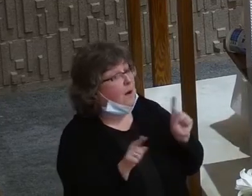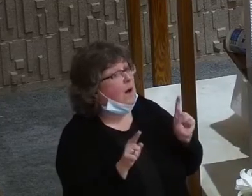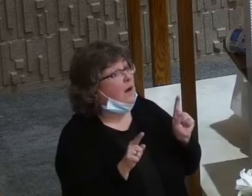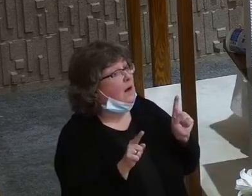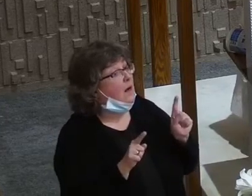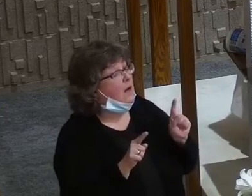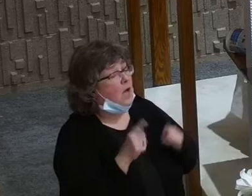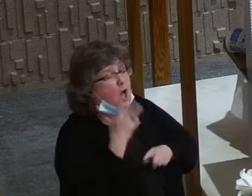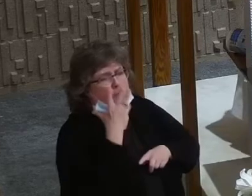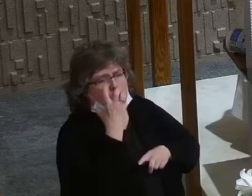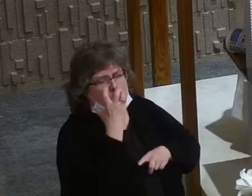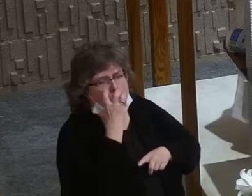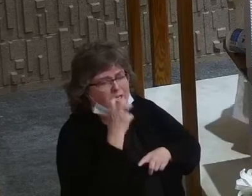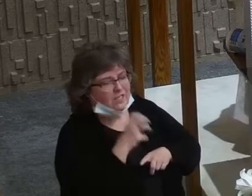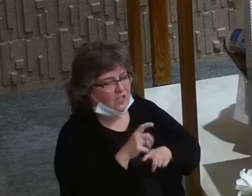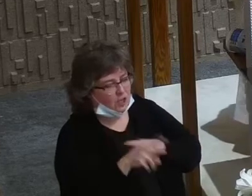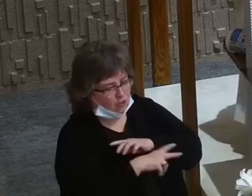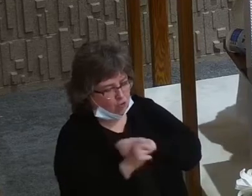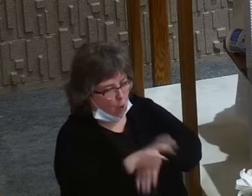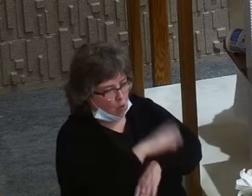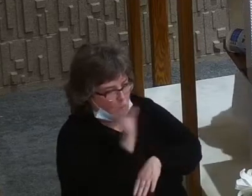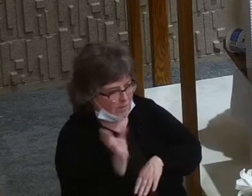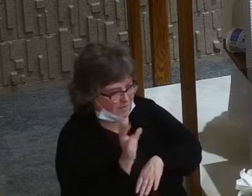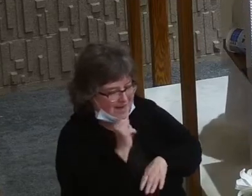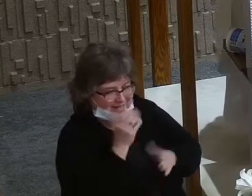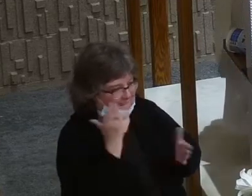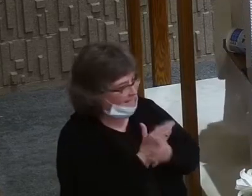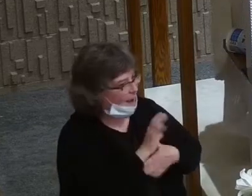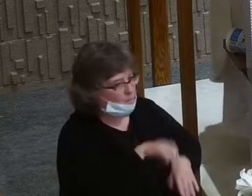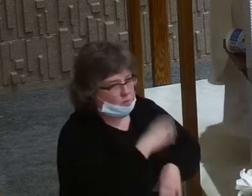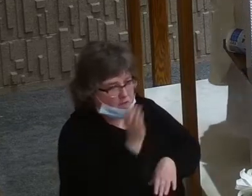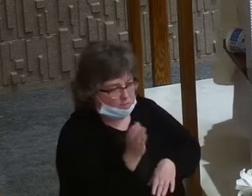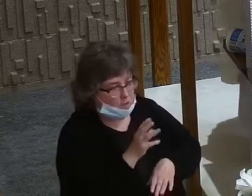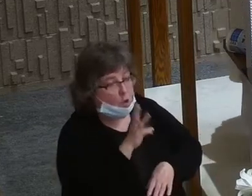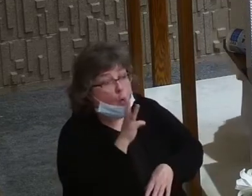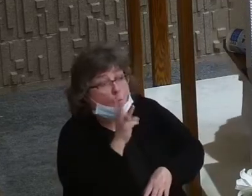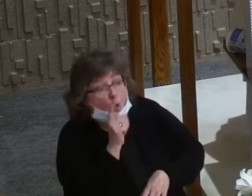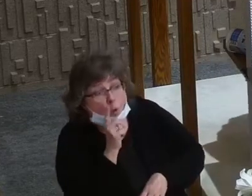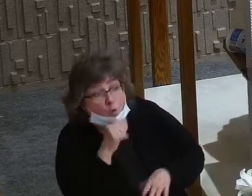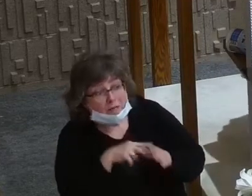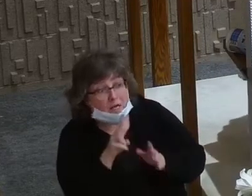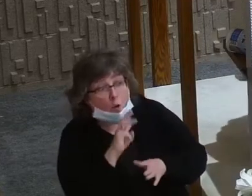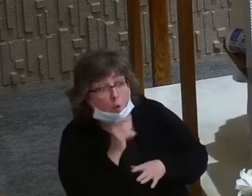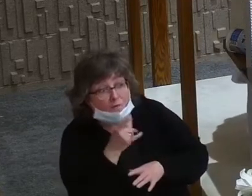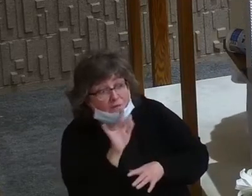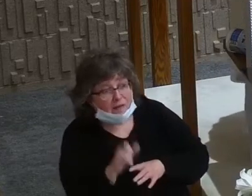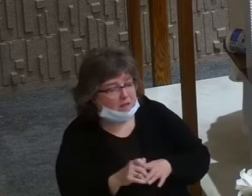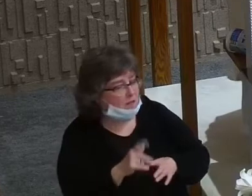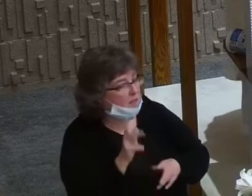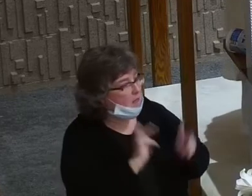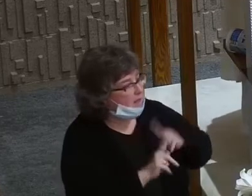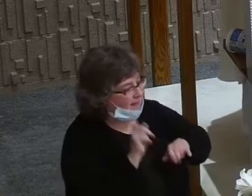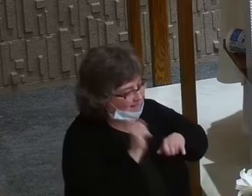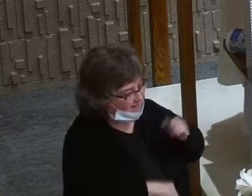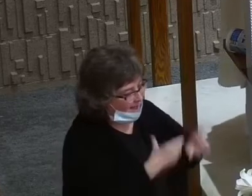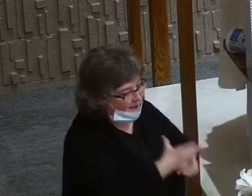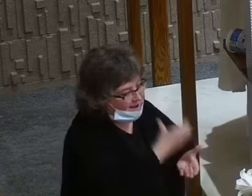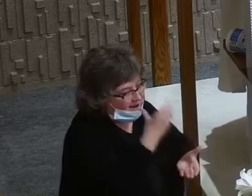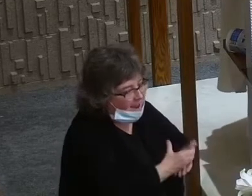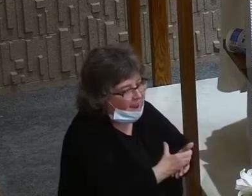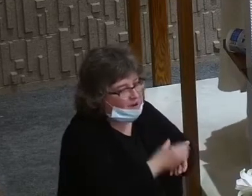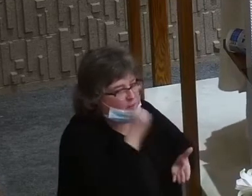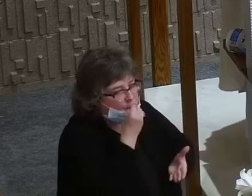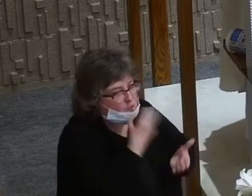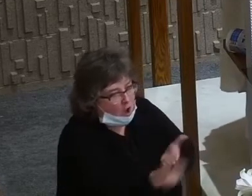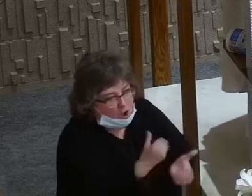as the Grinch who stole Christmas didn't stop Christmas, the Who's in Whoville, even though every last can of Who